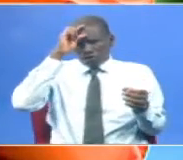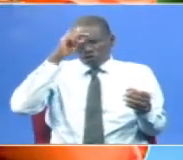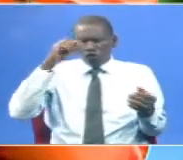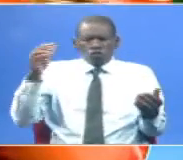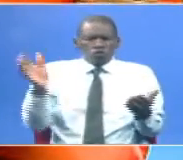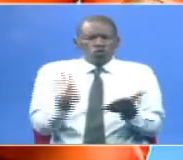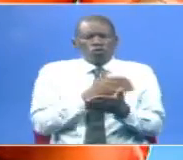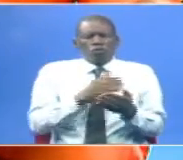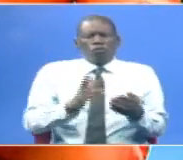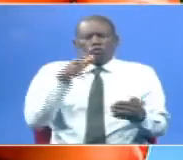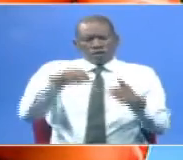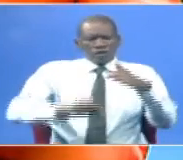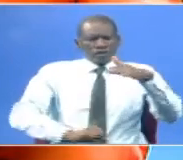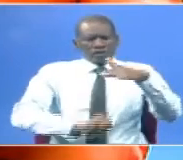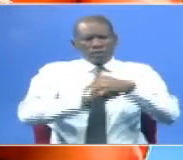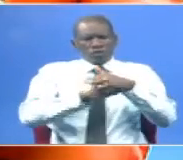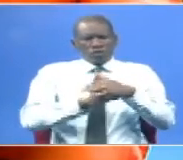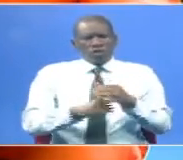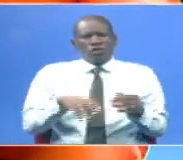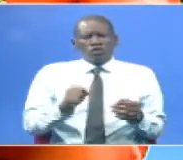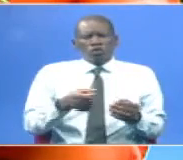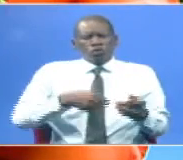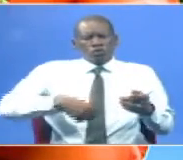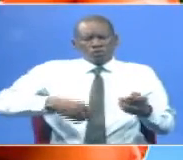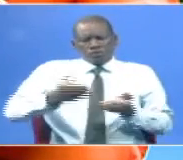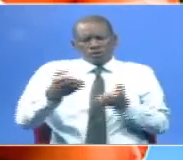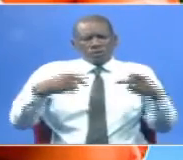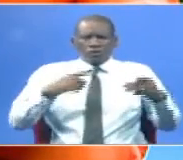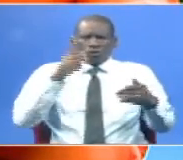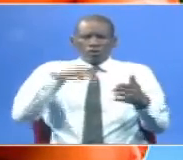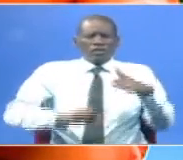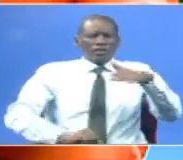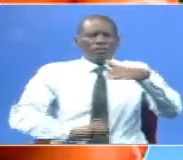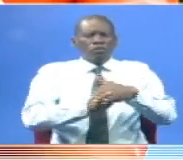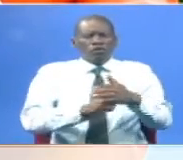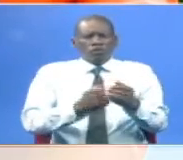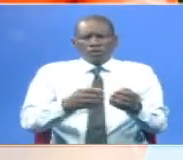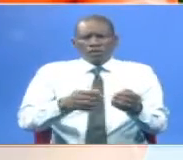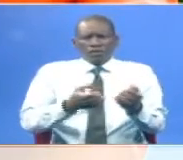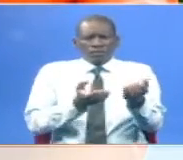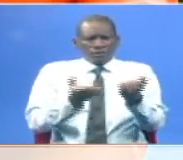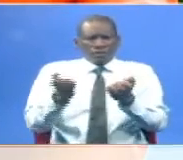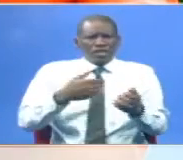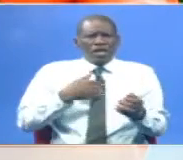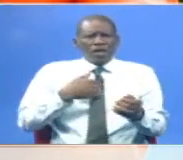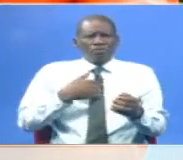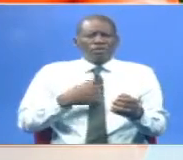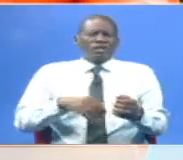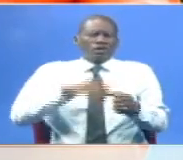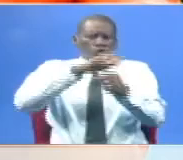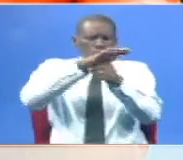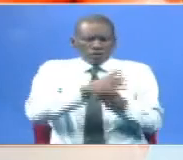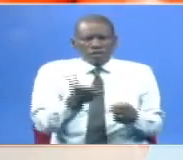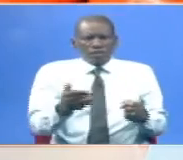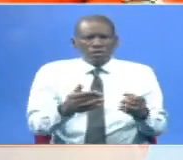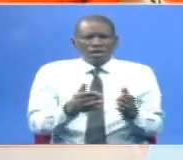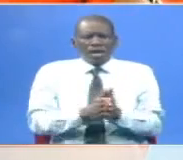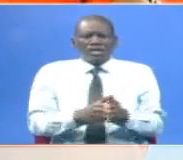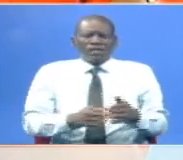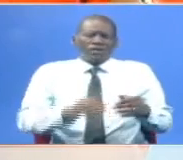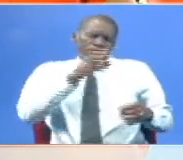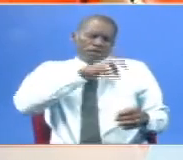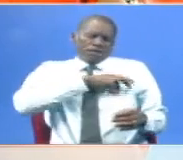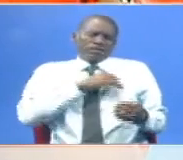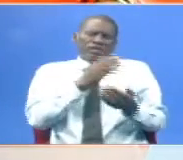ruzuku ya bidhaa hiyo. Wauzaji hao mtazamaji wanasema kwamba ruzuku hiyo imekuwa ikiwafaa makifaa kampuni baadhi tu ambazo